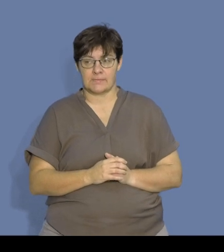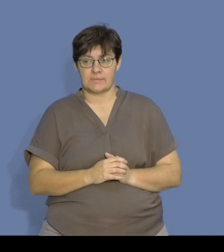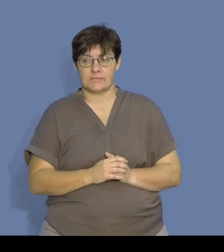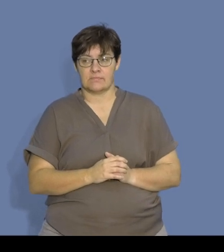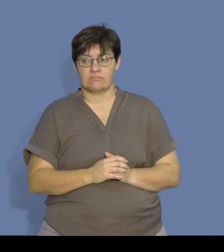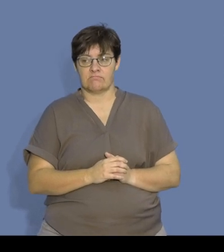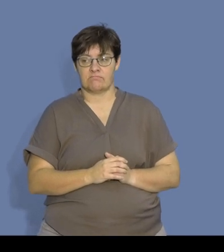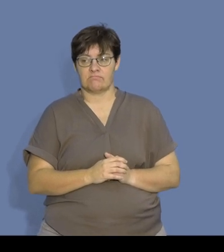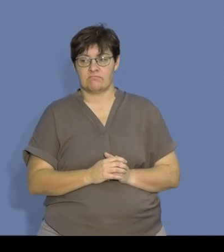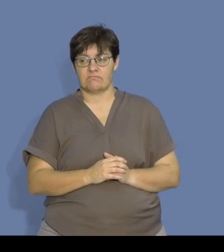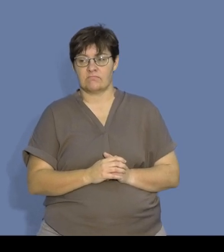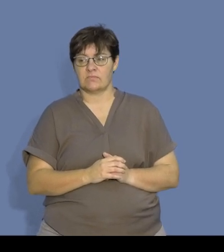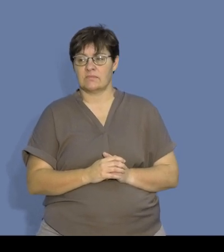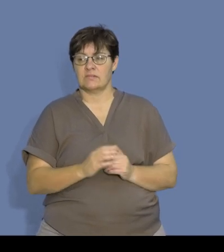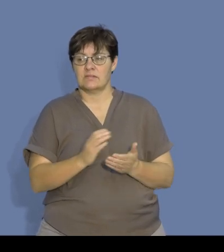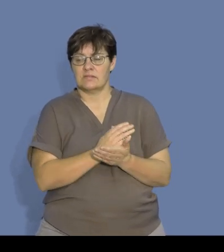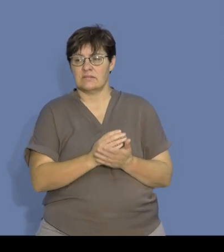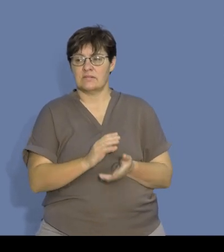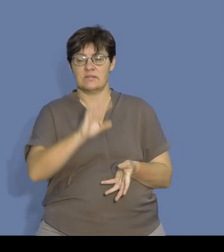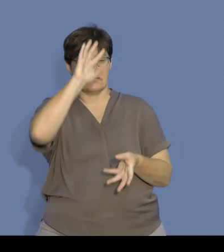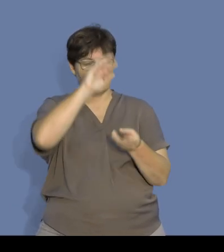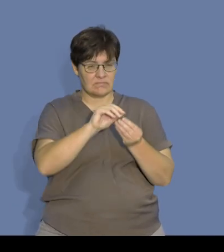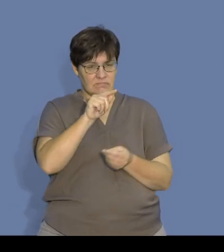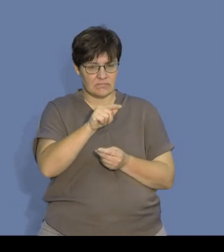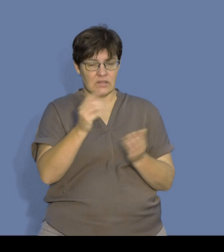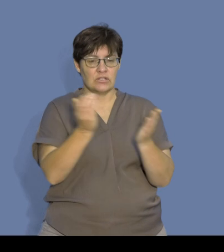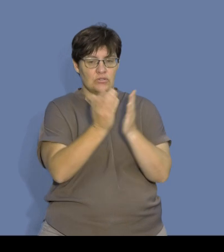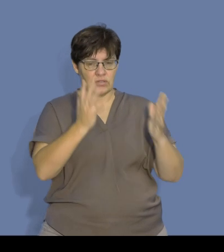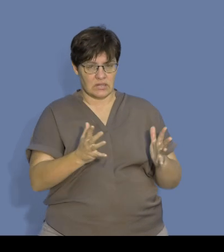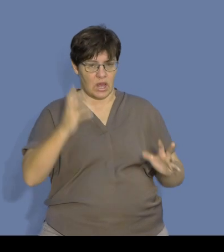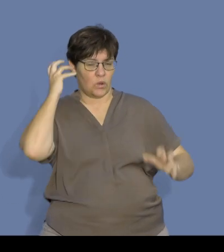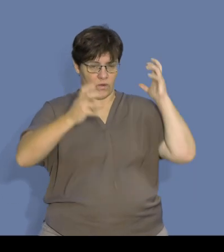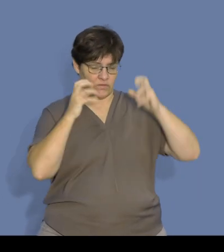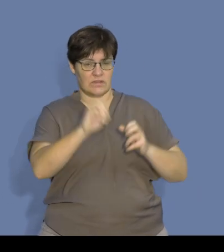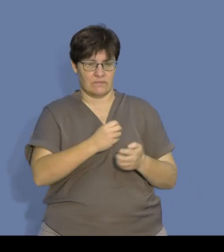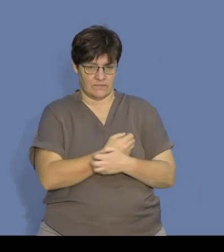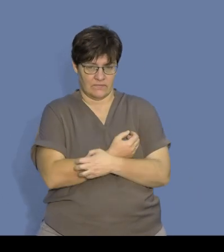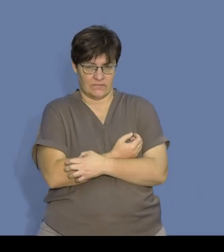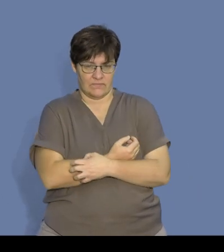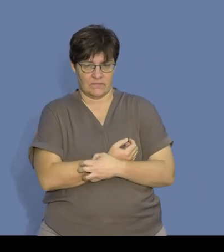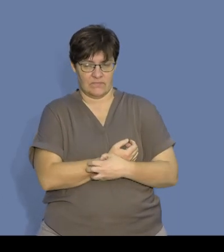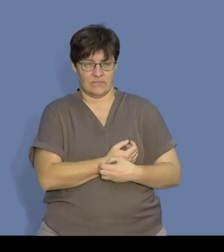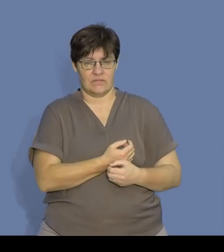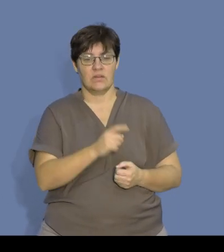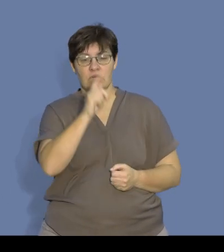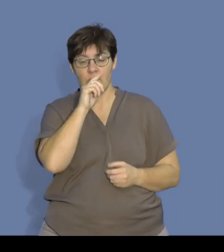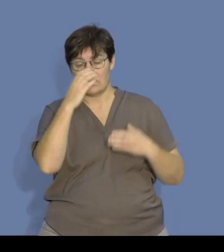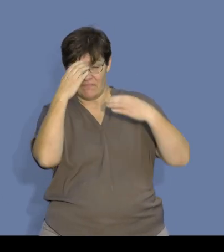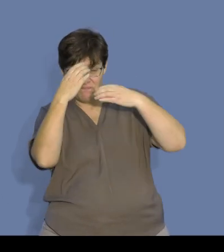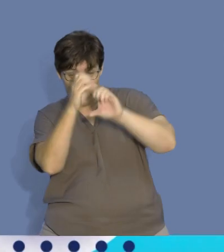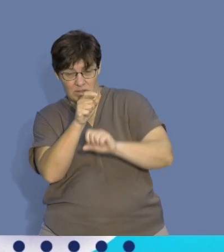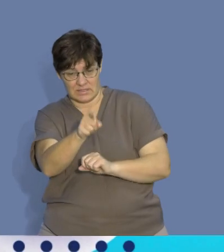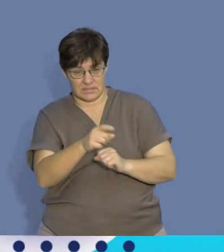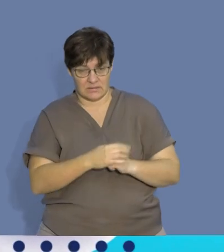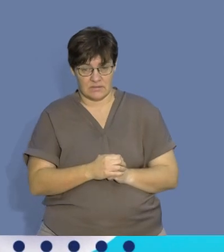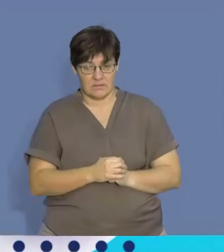877,000. Right, now often I find this is where our students get confused. So I want you guys now